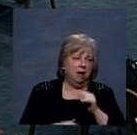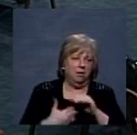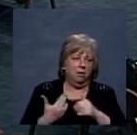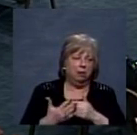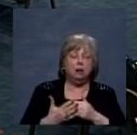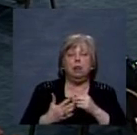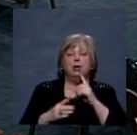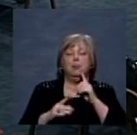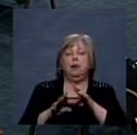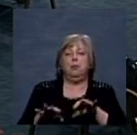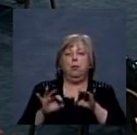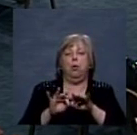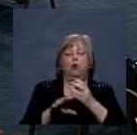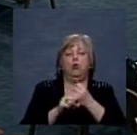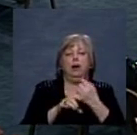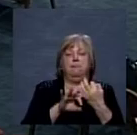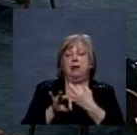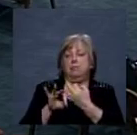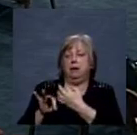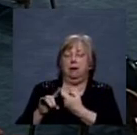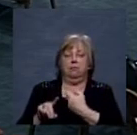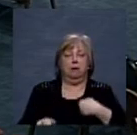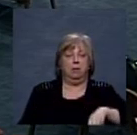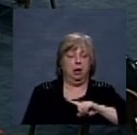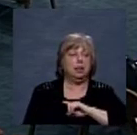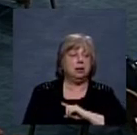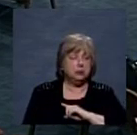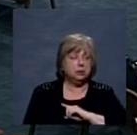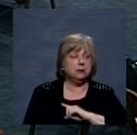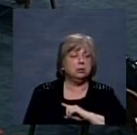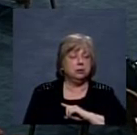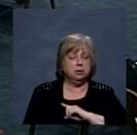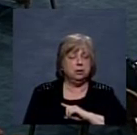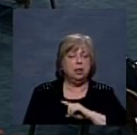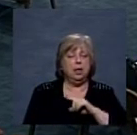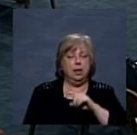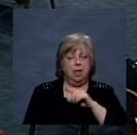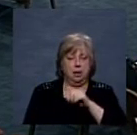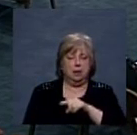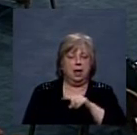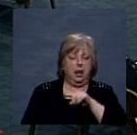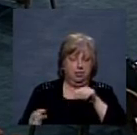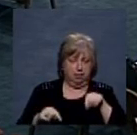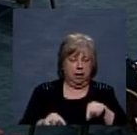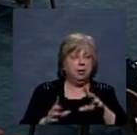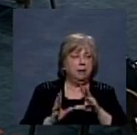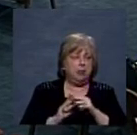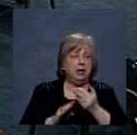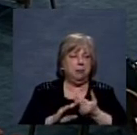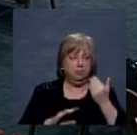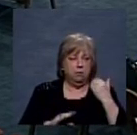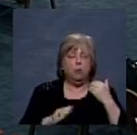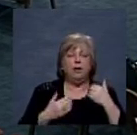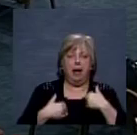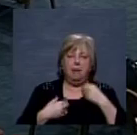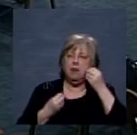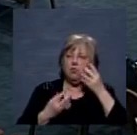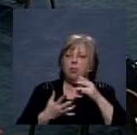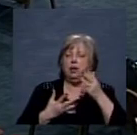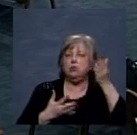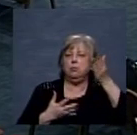It's important for them to get feedback from us, and I think they're going to be, you know, they were at the meeting and listened and have the information that was